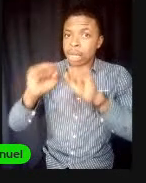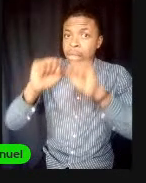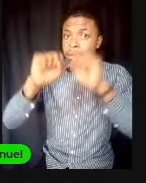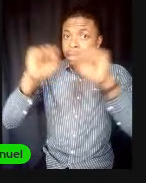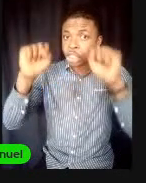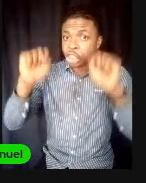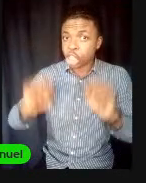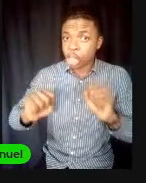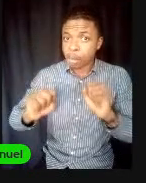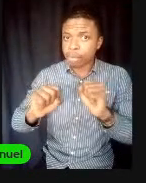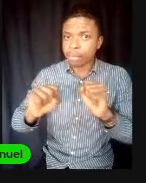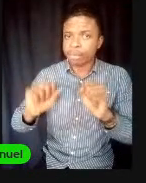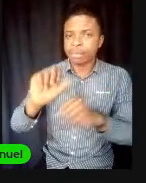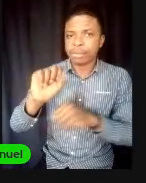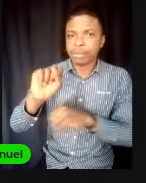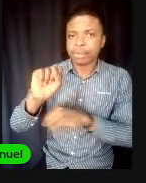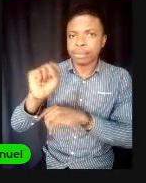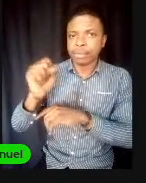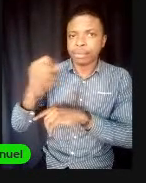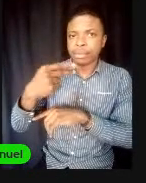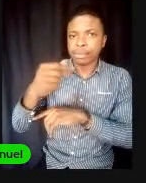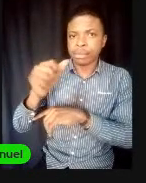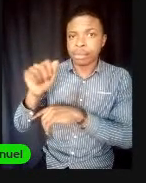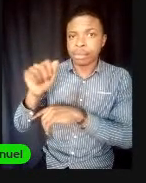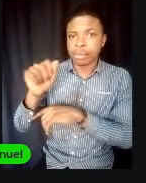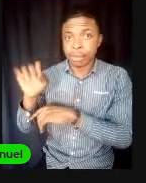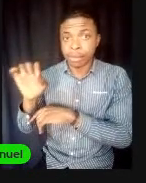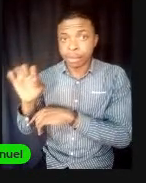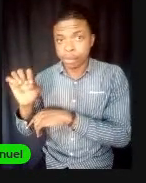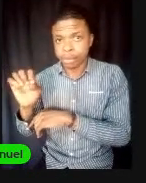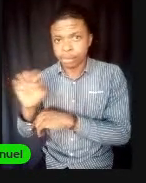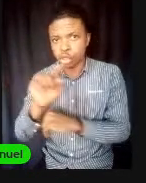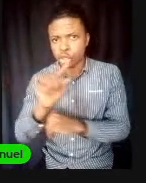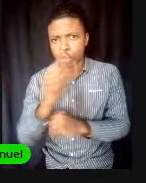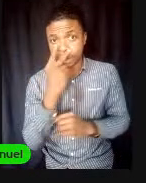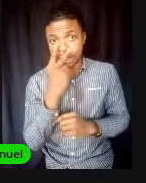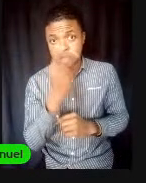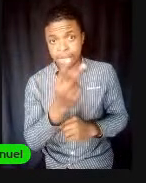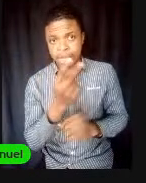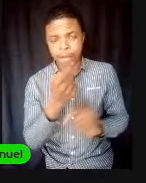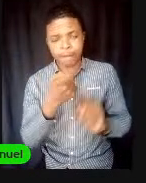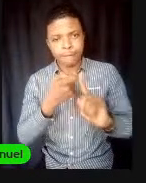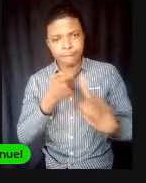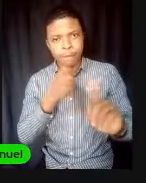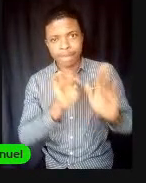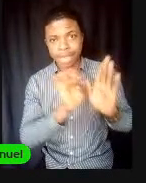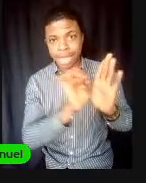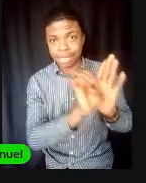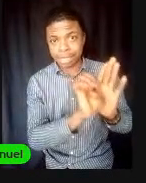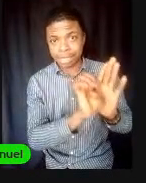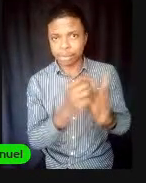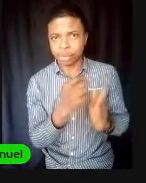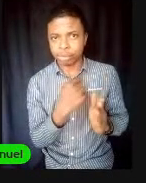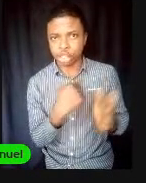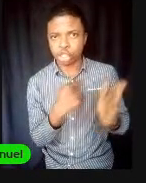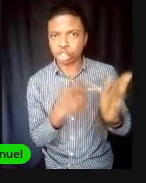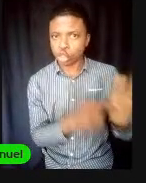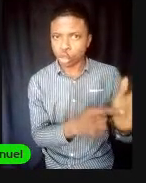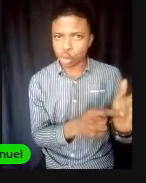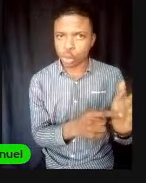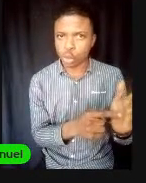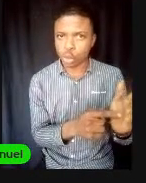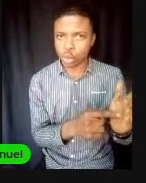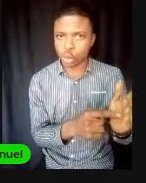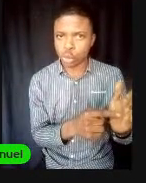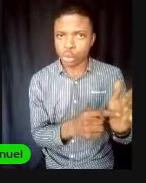design. So I know there are, let me not give you expo, but just look at the picture, identify the shapes. Although I will not